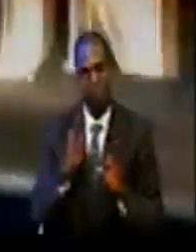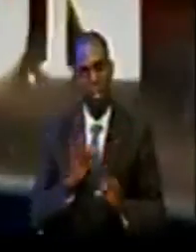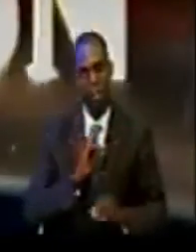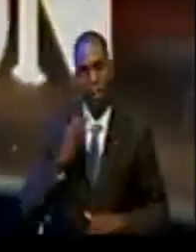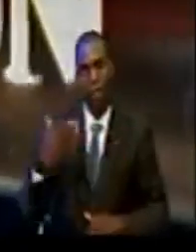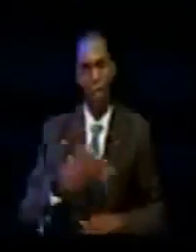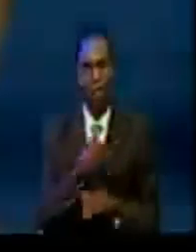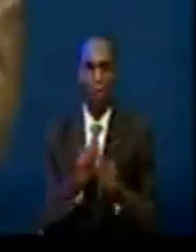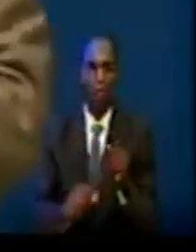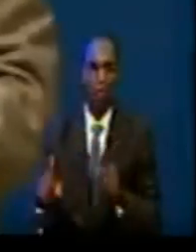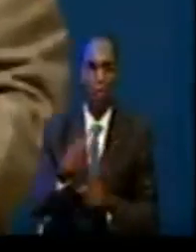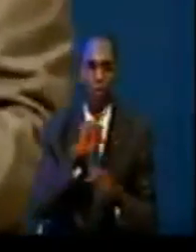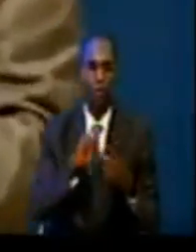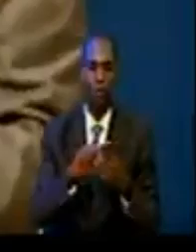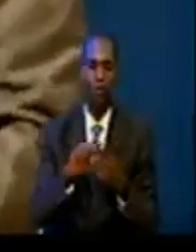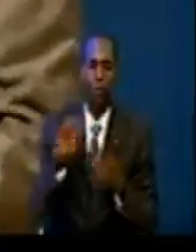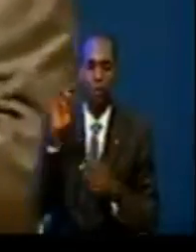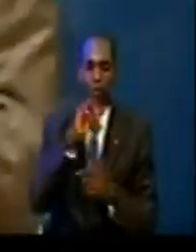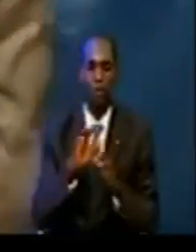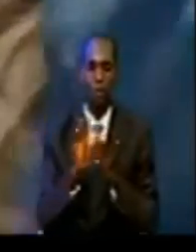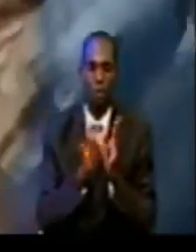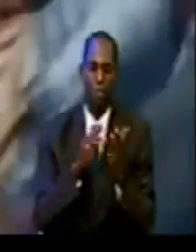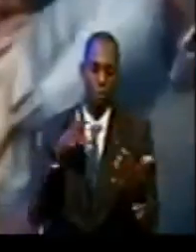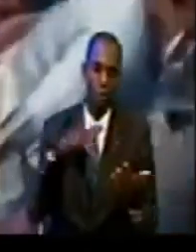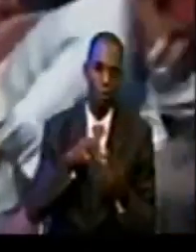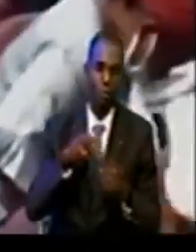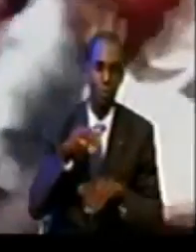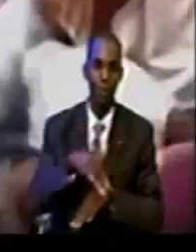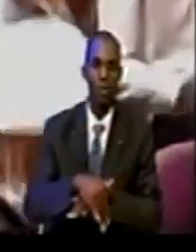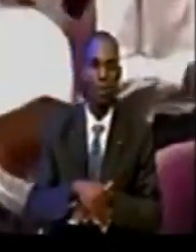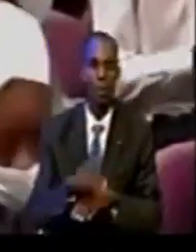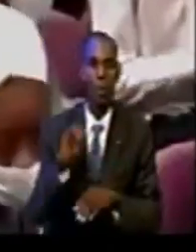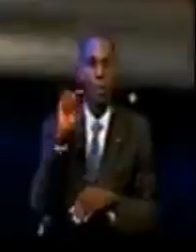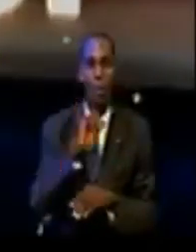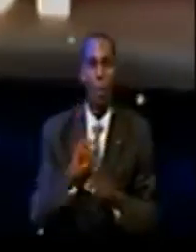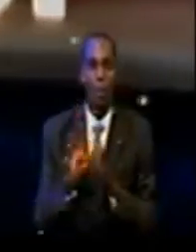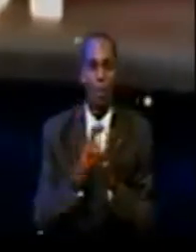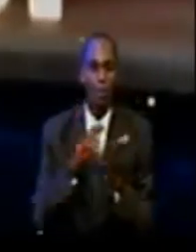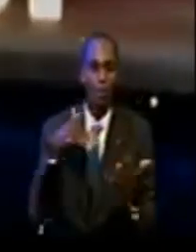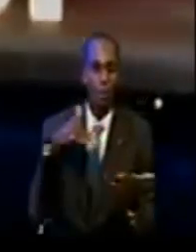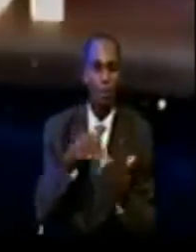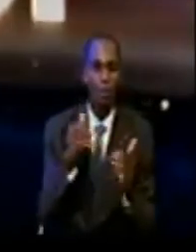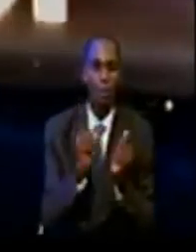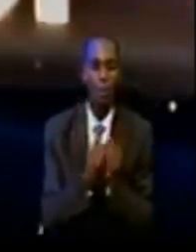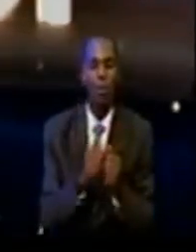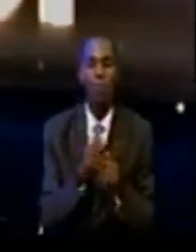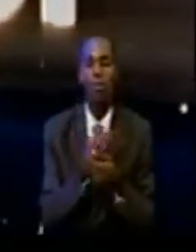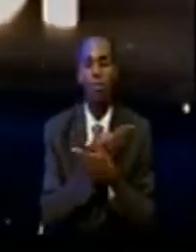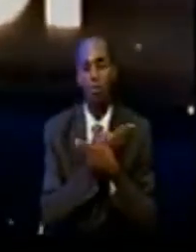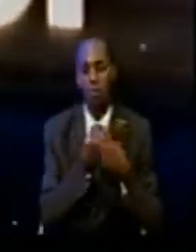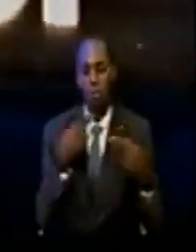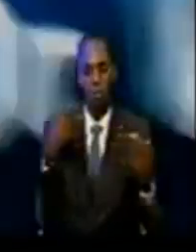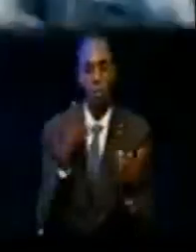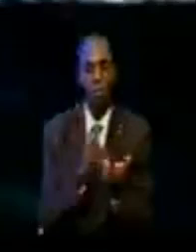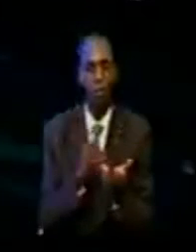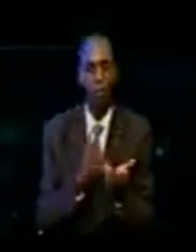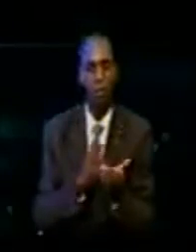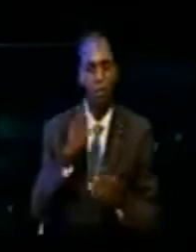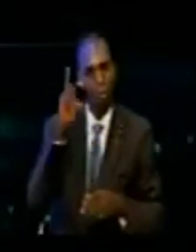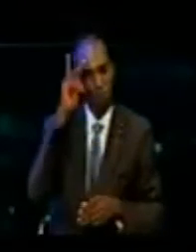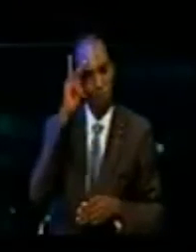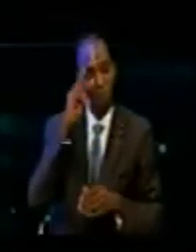new decision. I welcome everyone to our Bible study tonight. Monday Bible study with